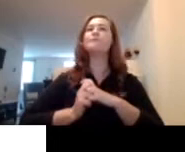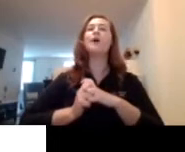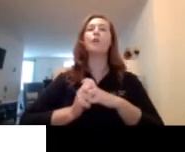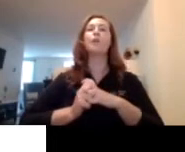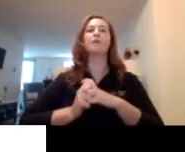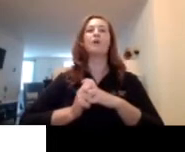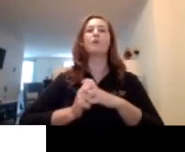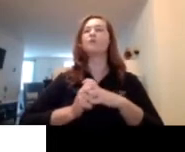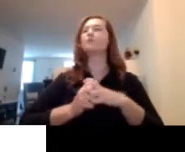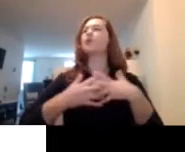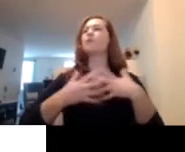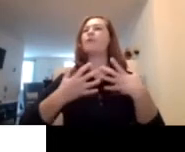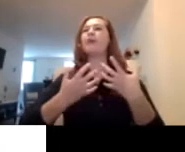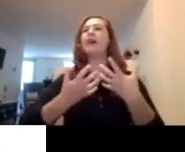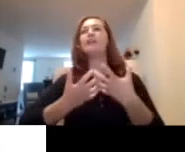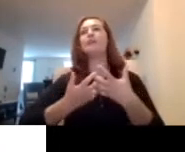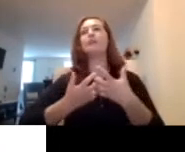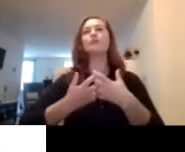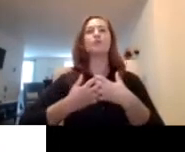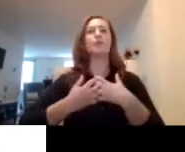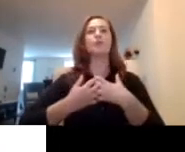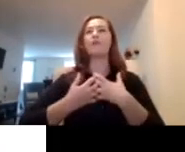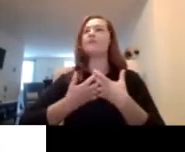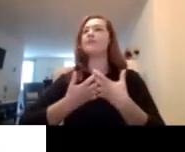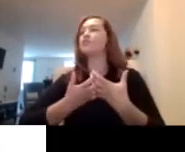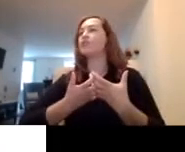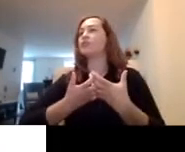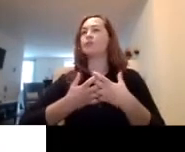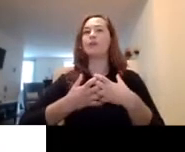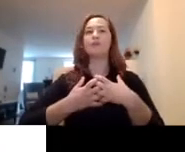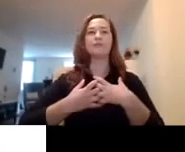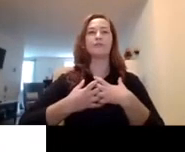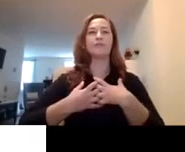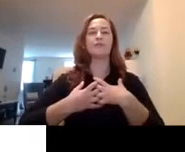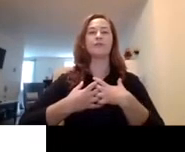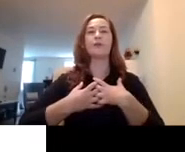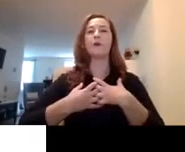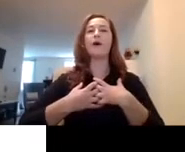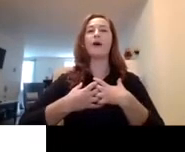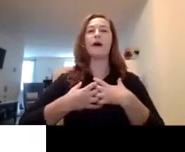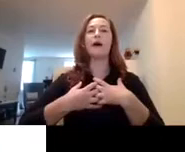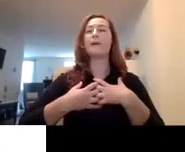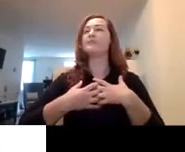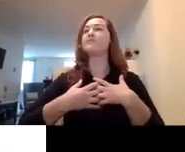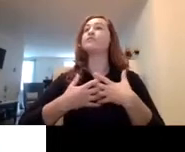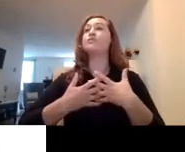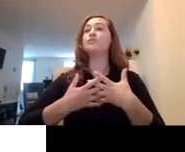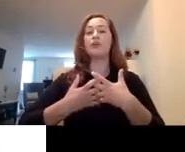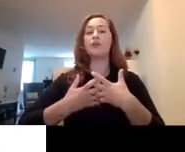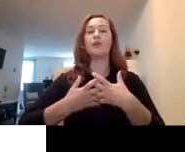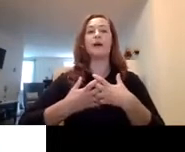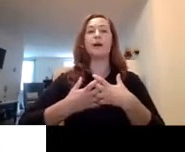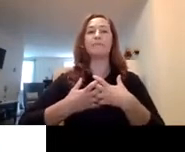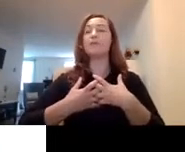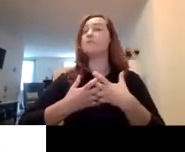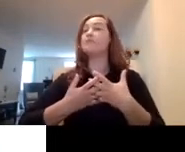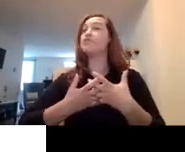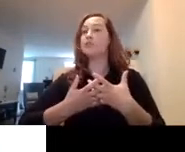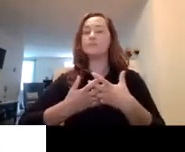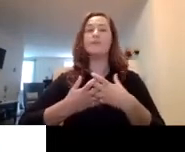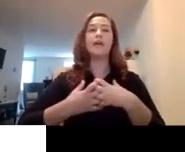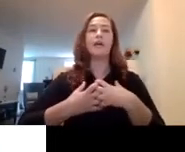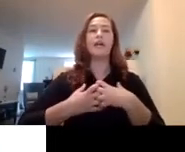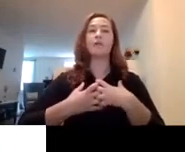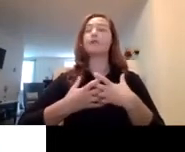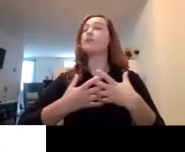right? When we talk about values, we talk about vision, we have a talk about institutional